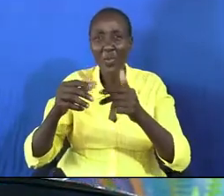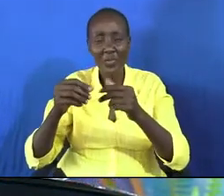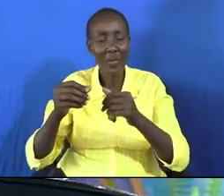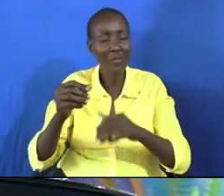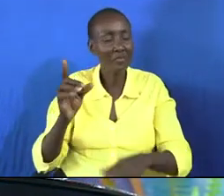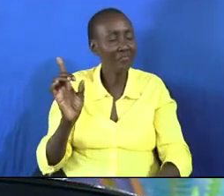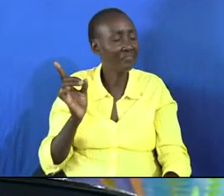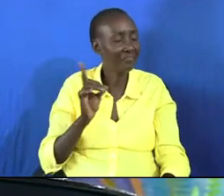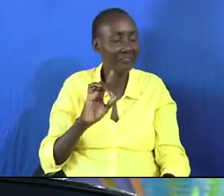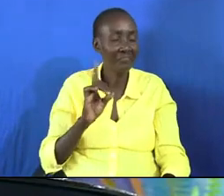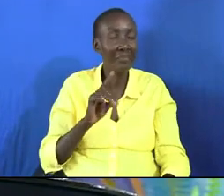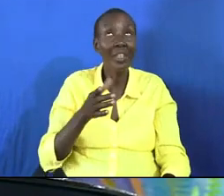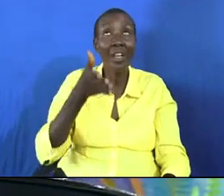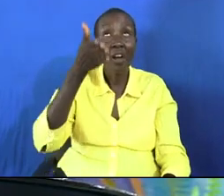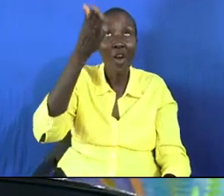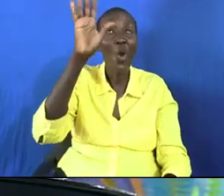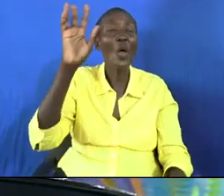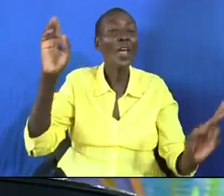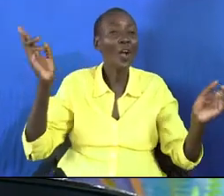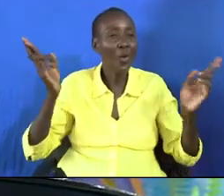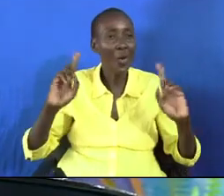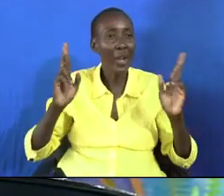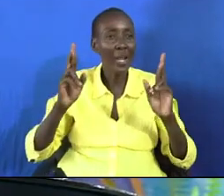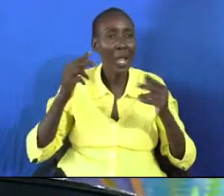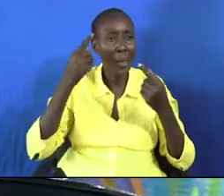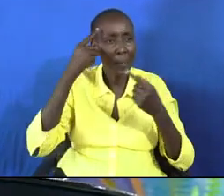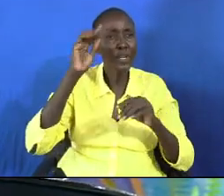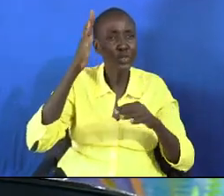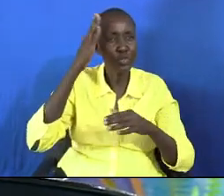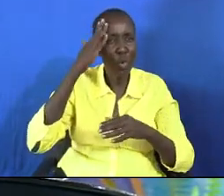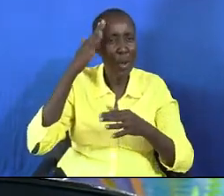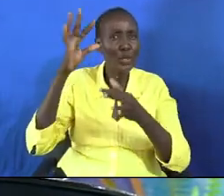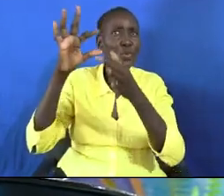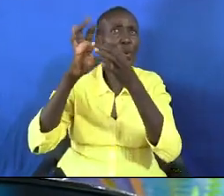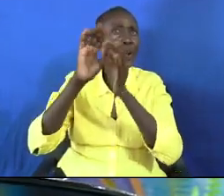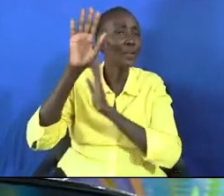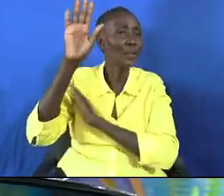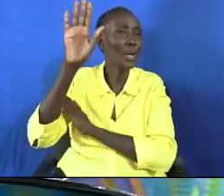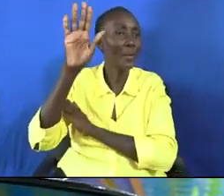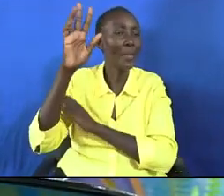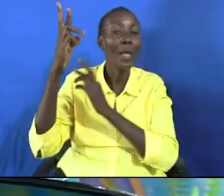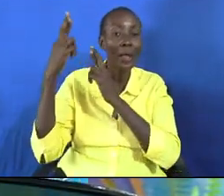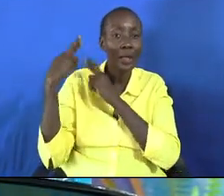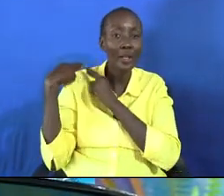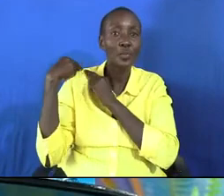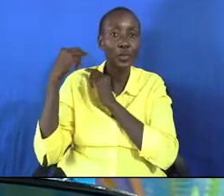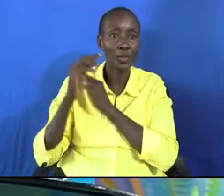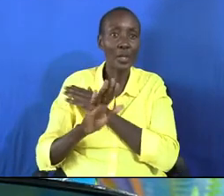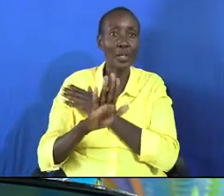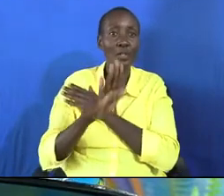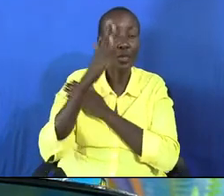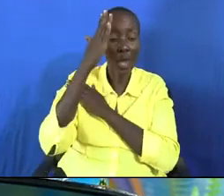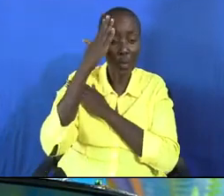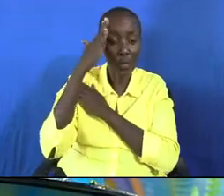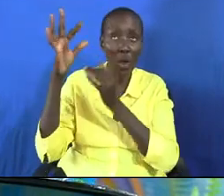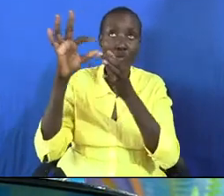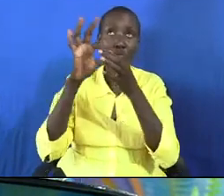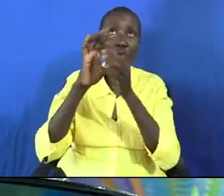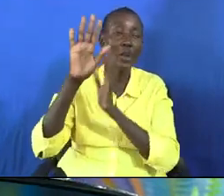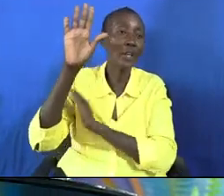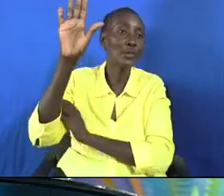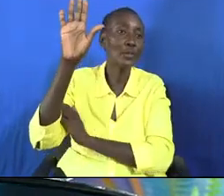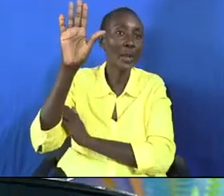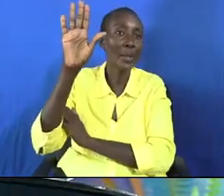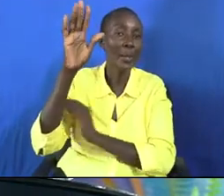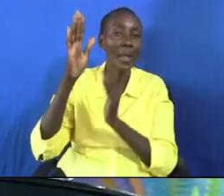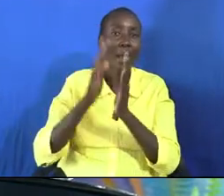the app is already there. Do you know how to download it? It's up to you. You to know how to download it. And